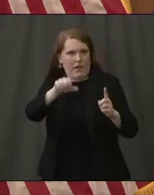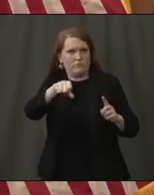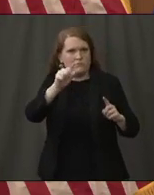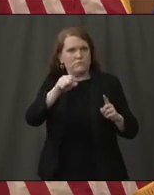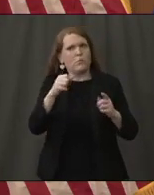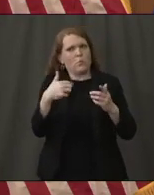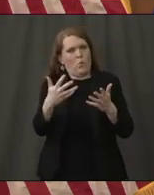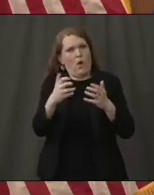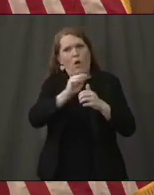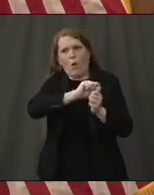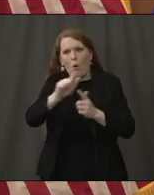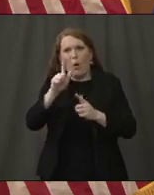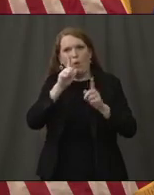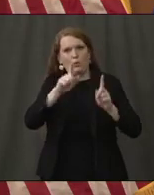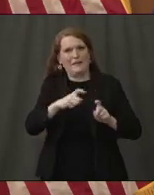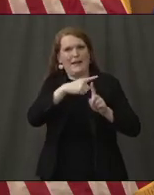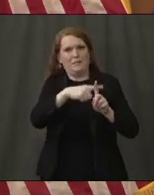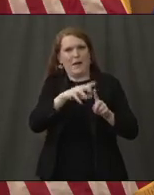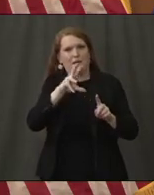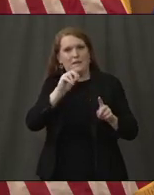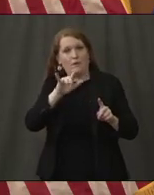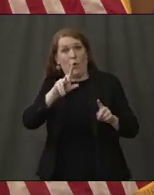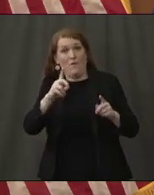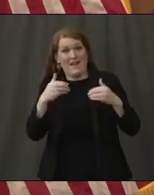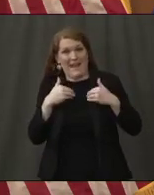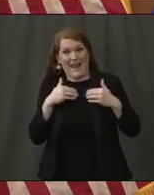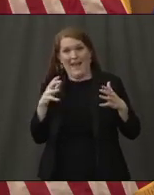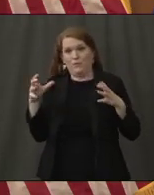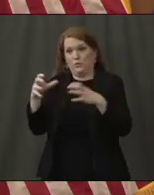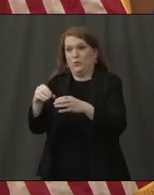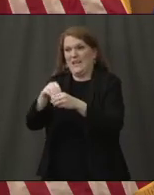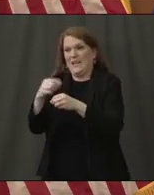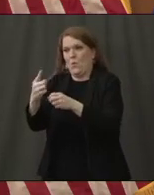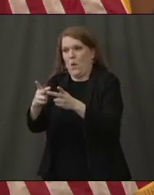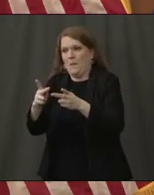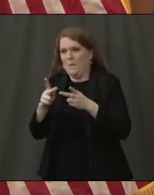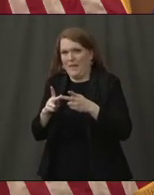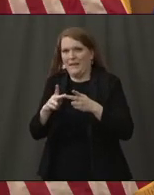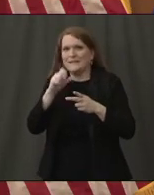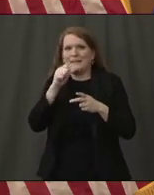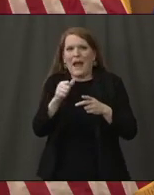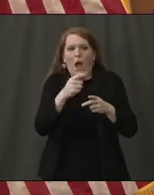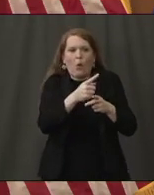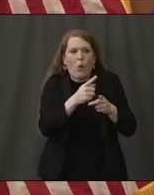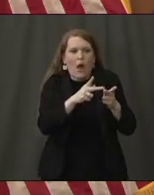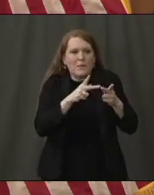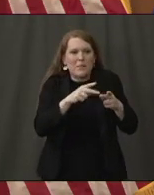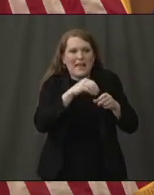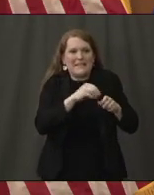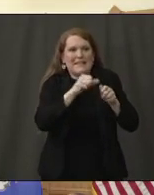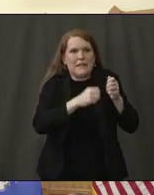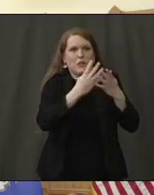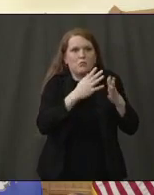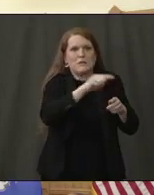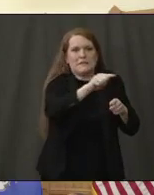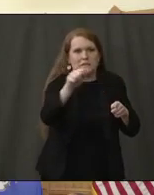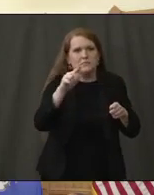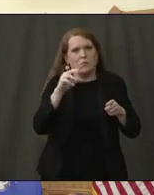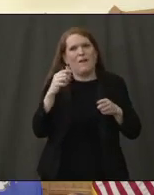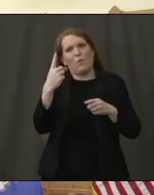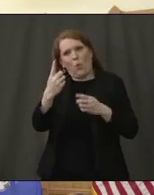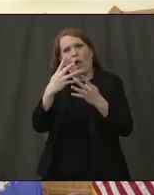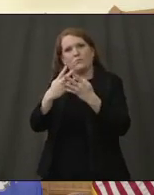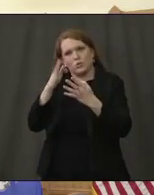one location, not just one location within a facility. I hope that answers your question. It does. Thank